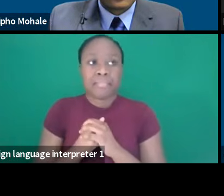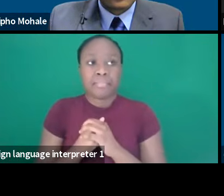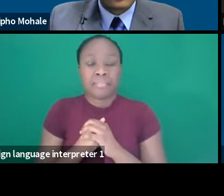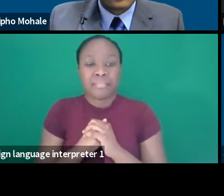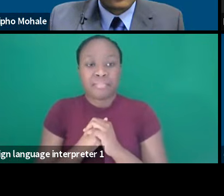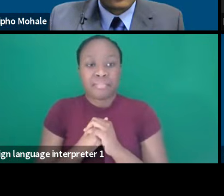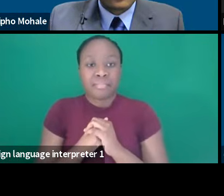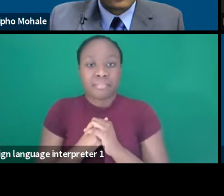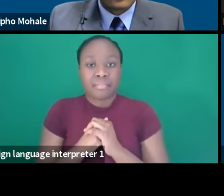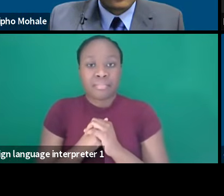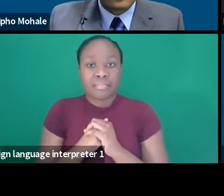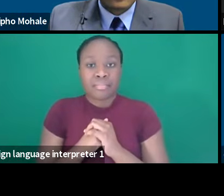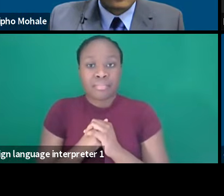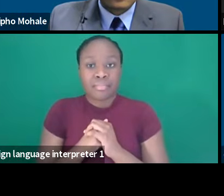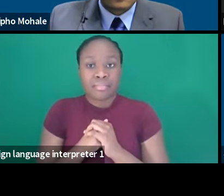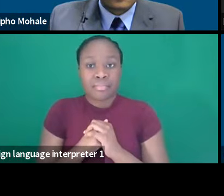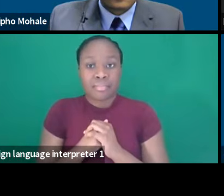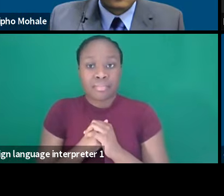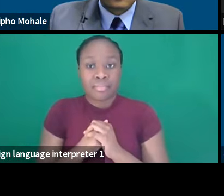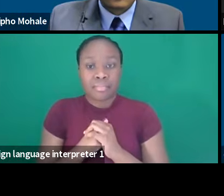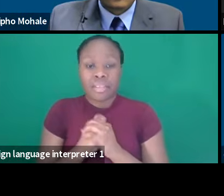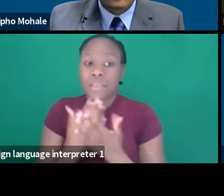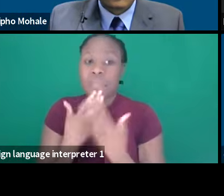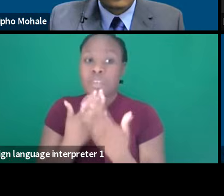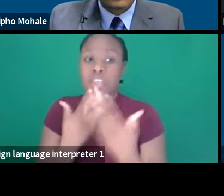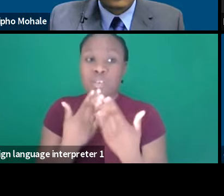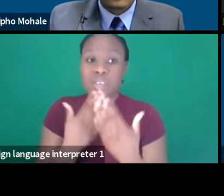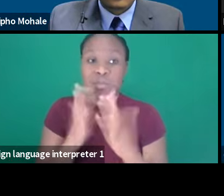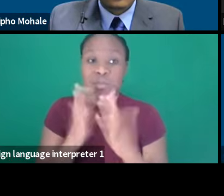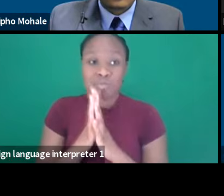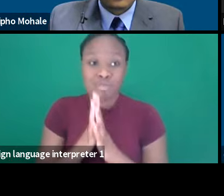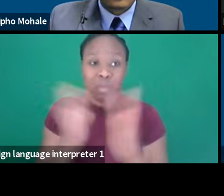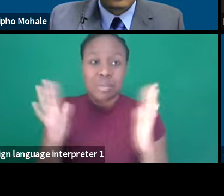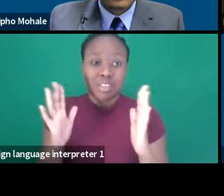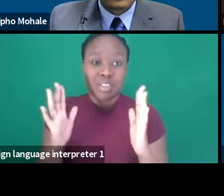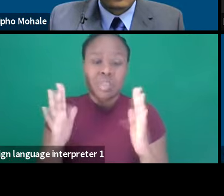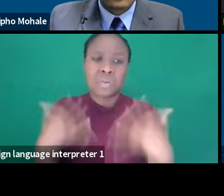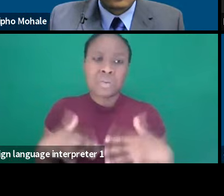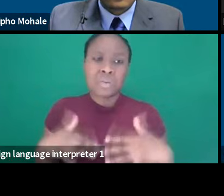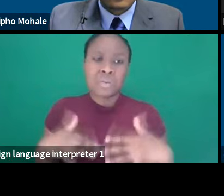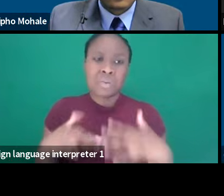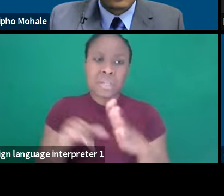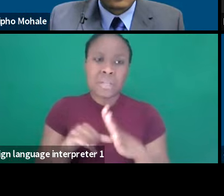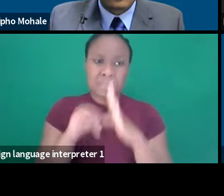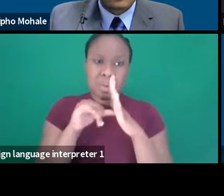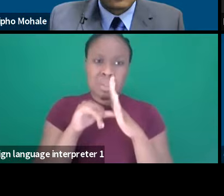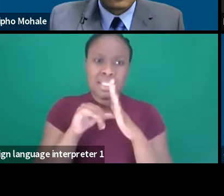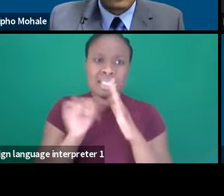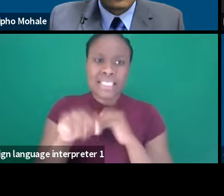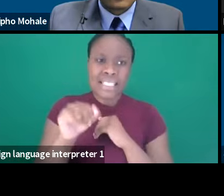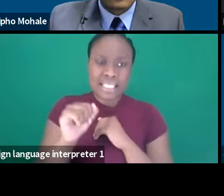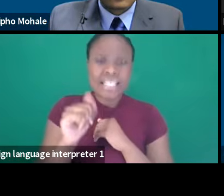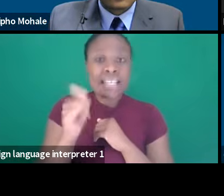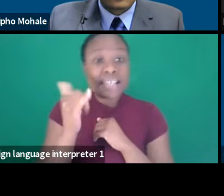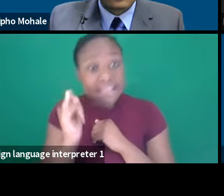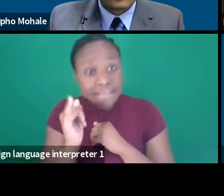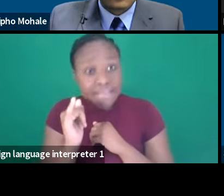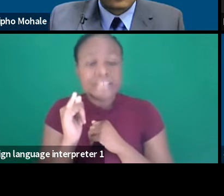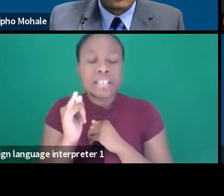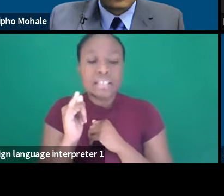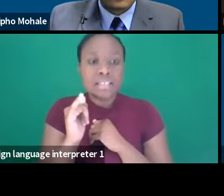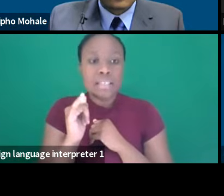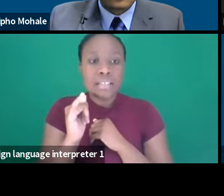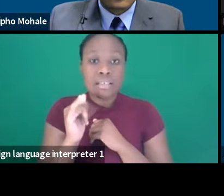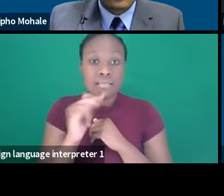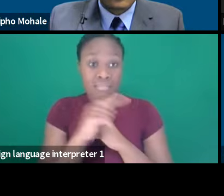Thank you, Mashadi. It is necessary to attach supporting documents if you are requested to attach